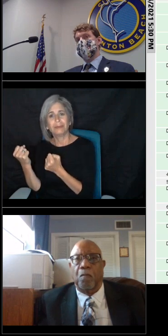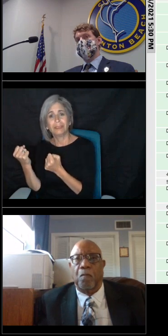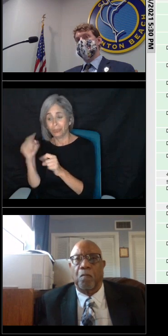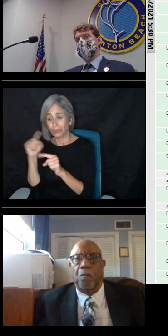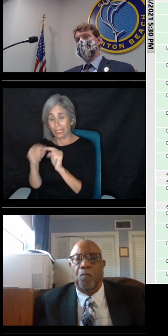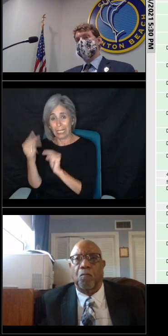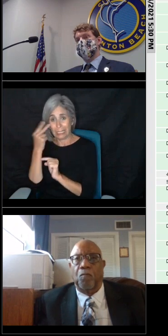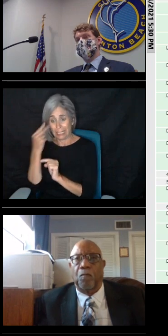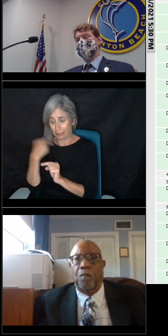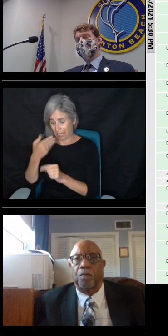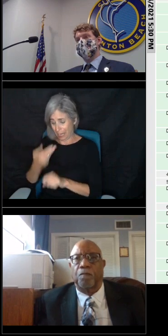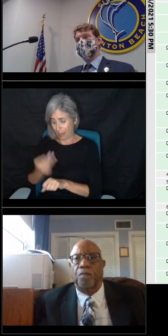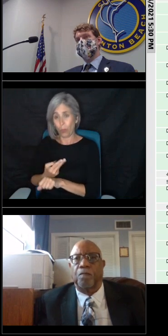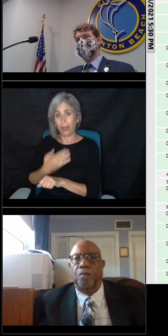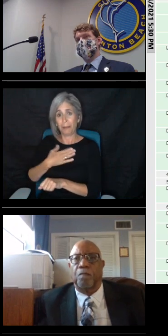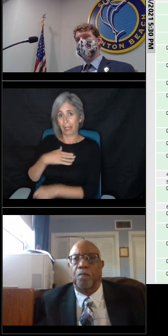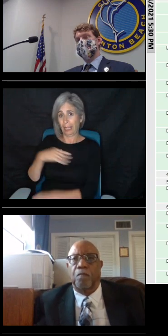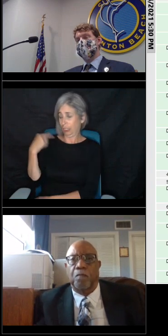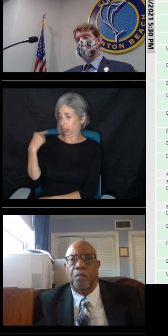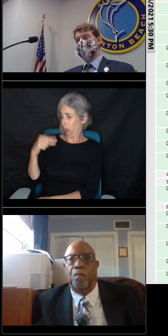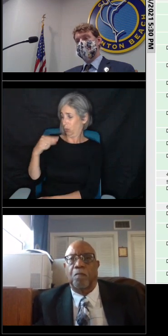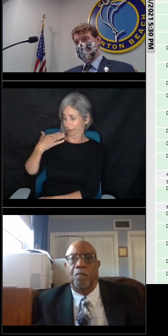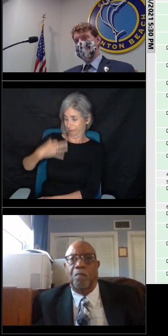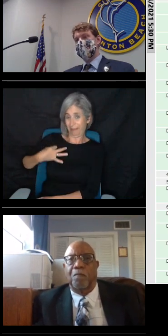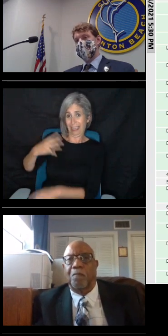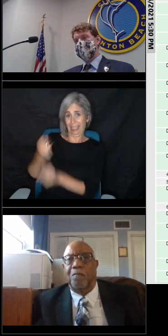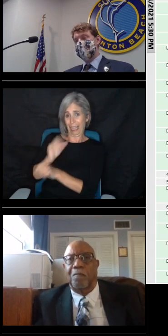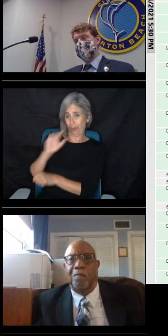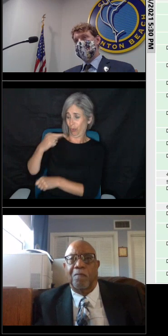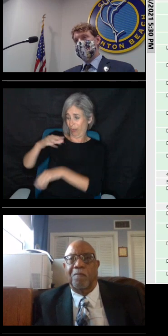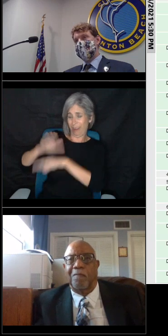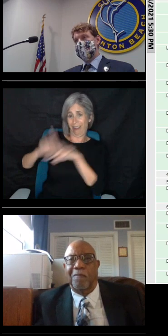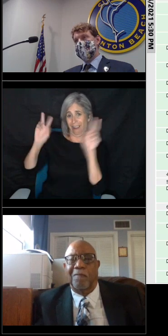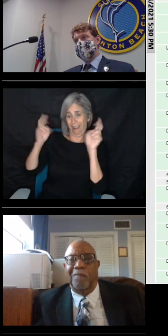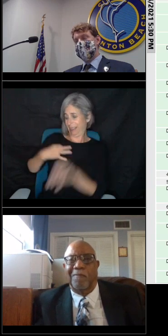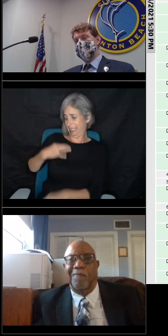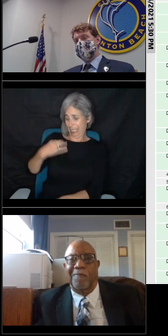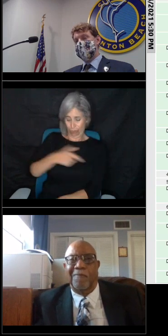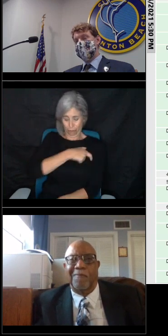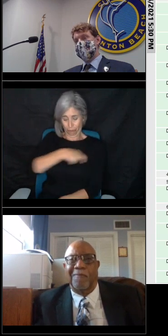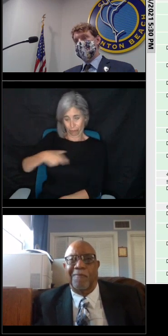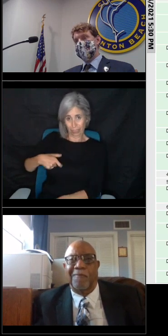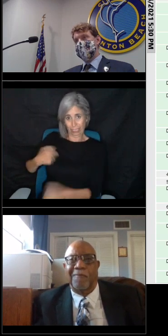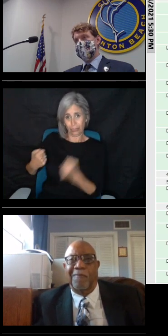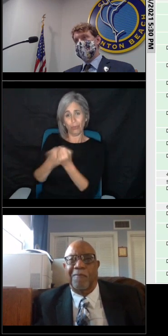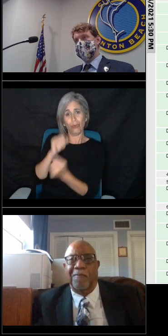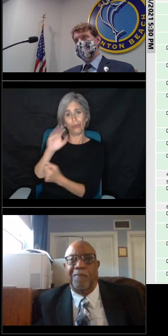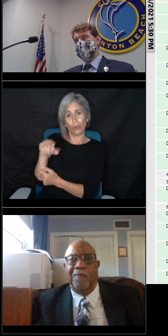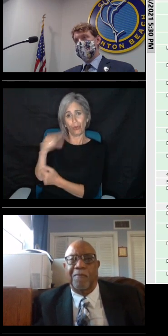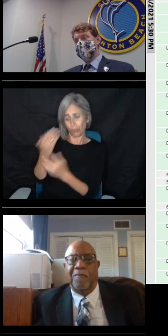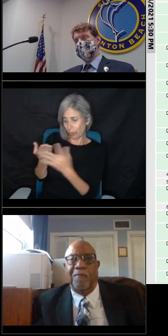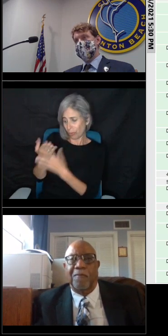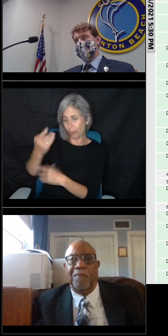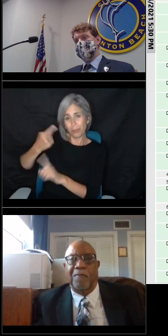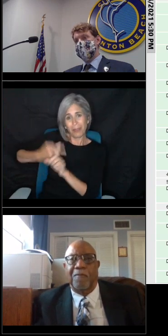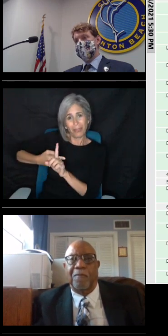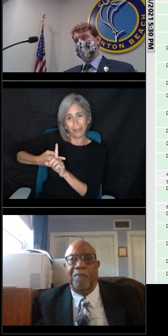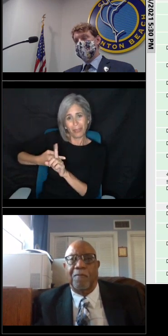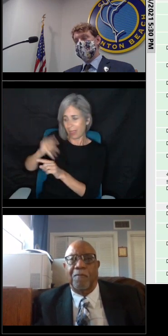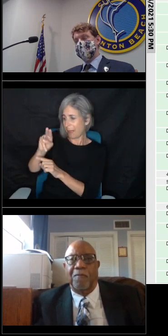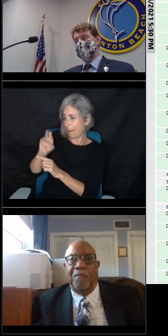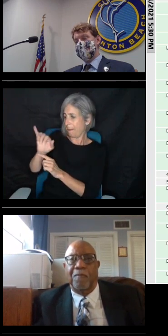see me, I'm wearing my official Get Your Green On t-shirt and hope that you sport your green through the month. May